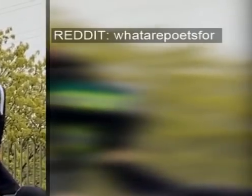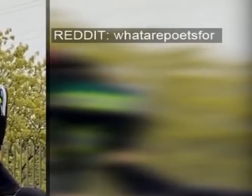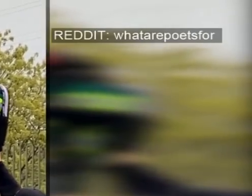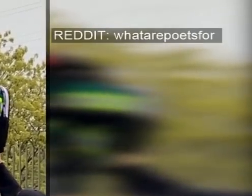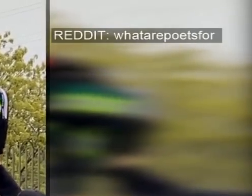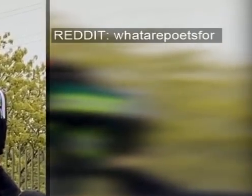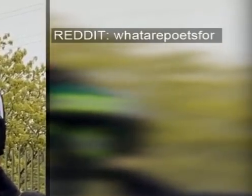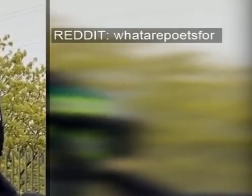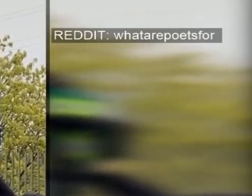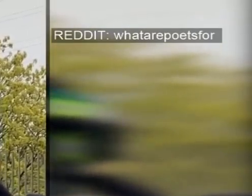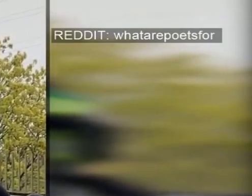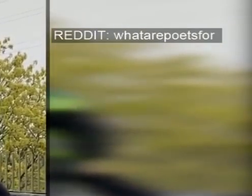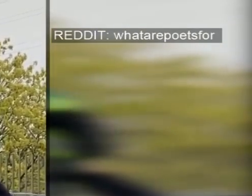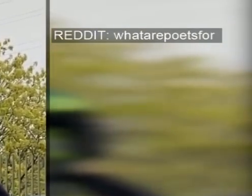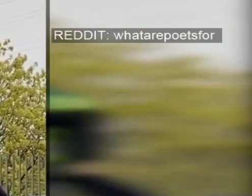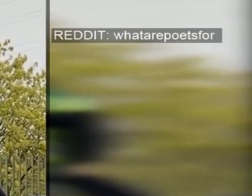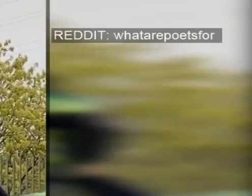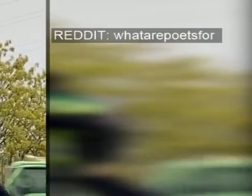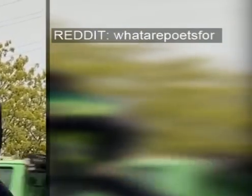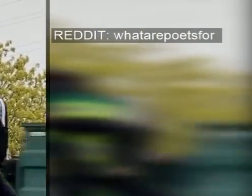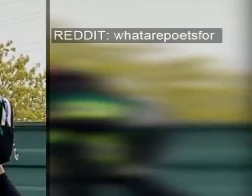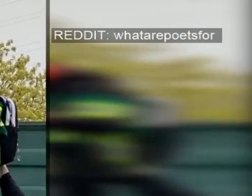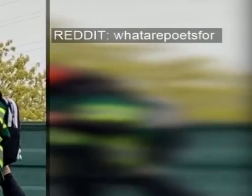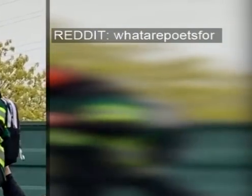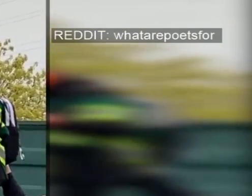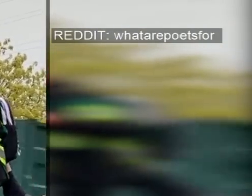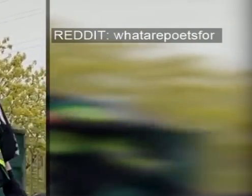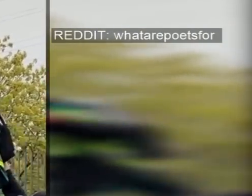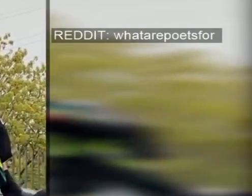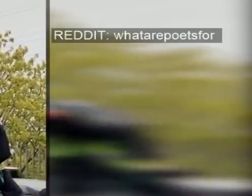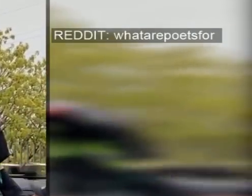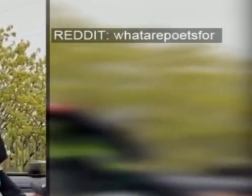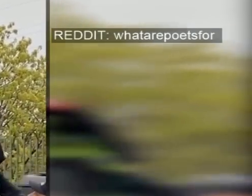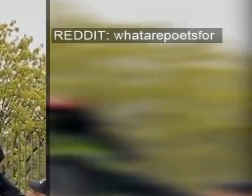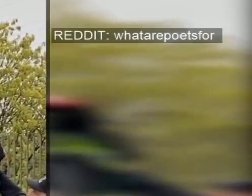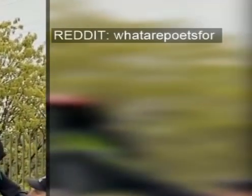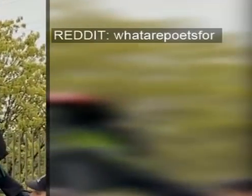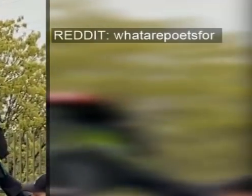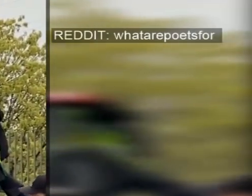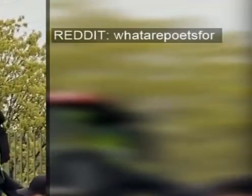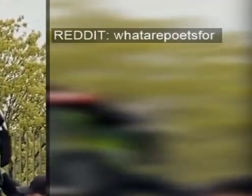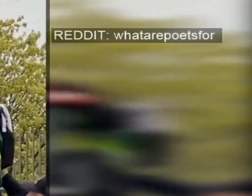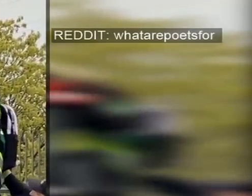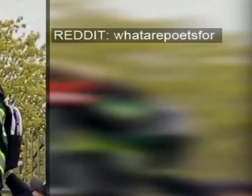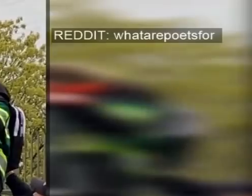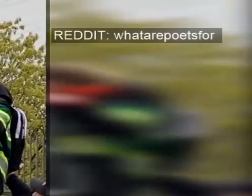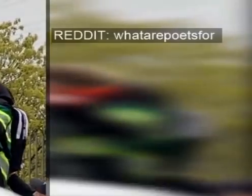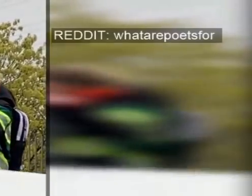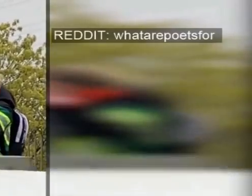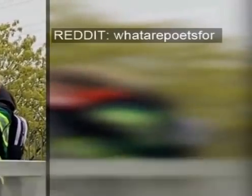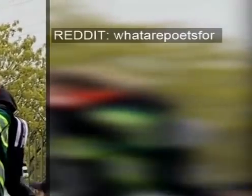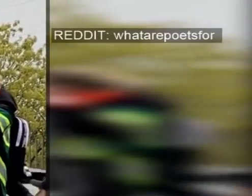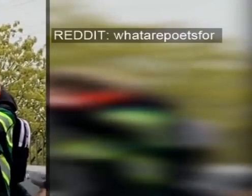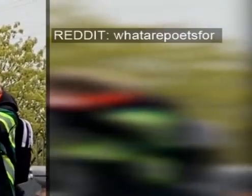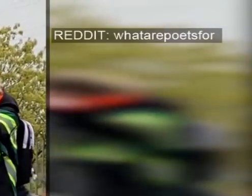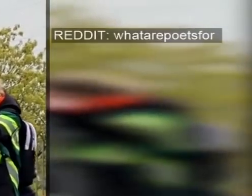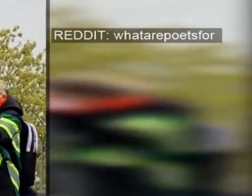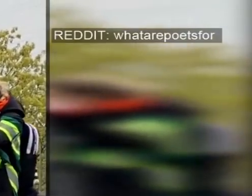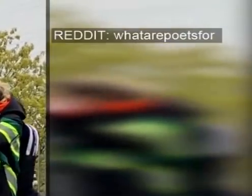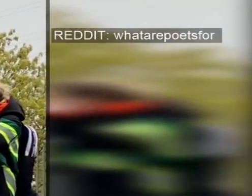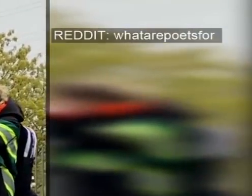BC Premier John Horgan, who says blocking roadways is not the way to get the public on your side. I'm